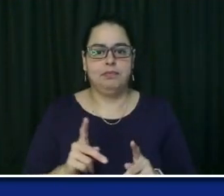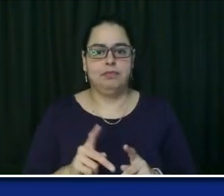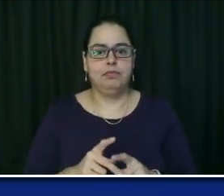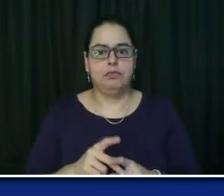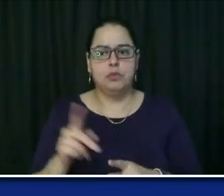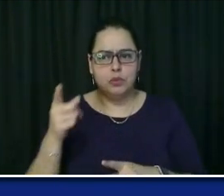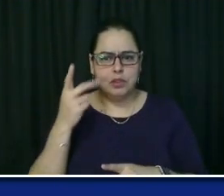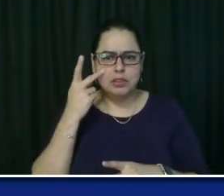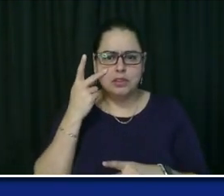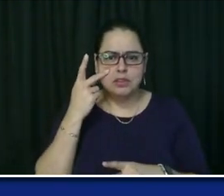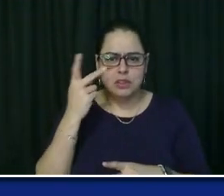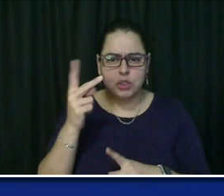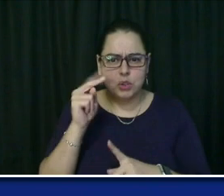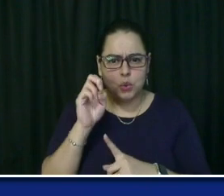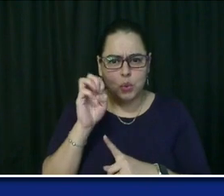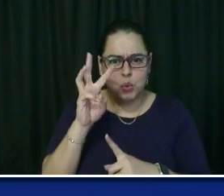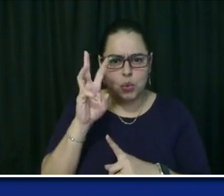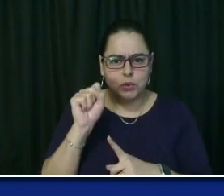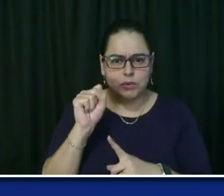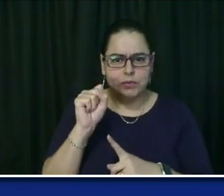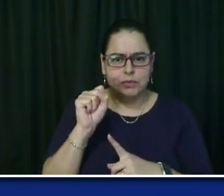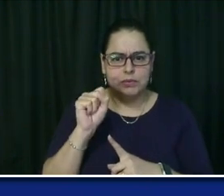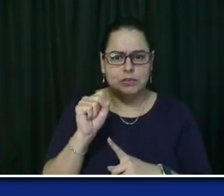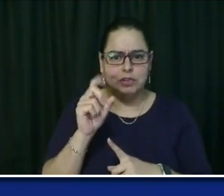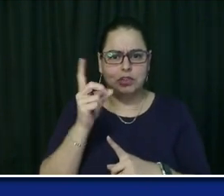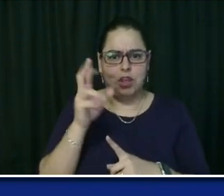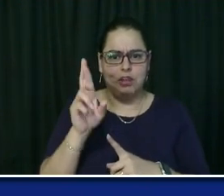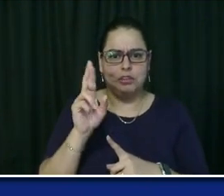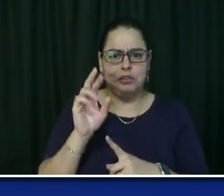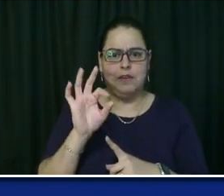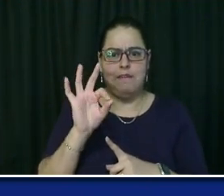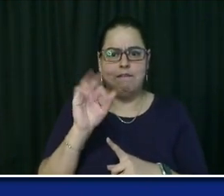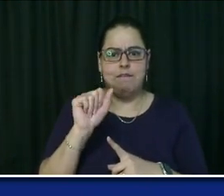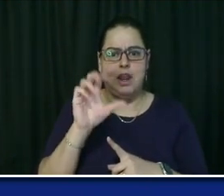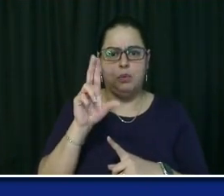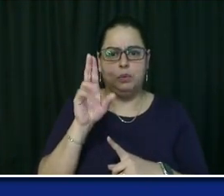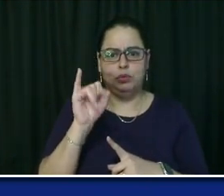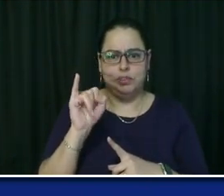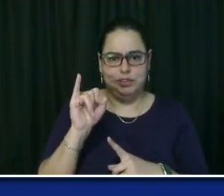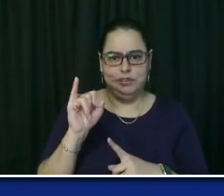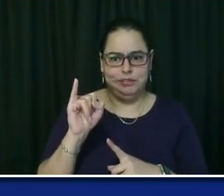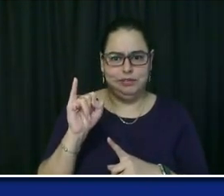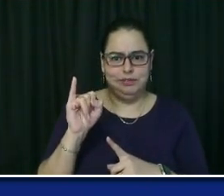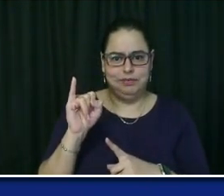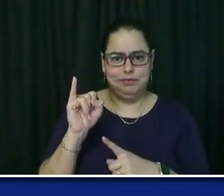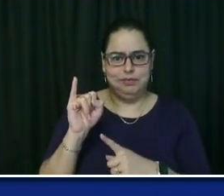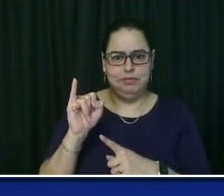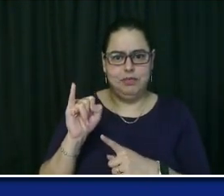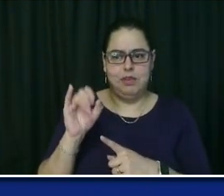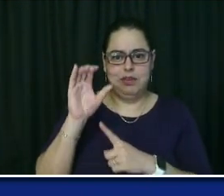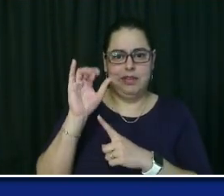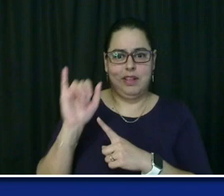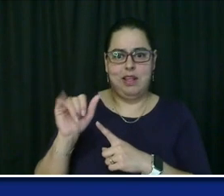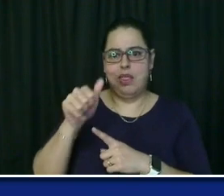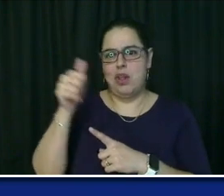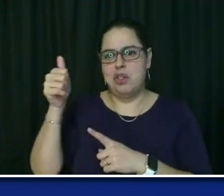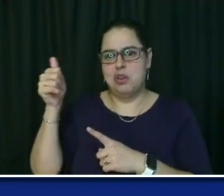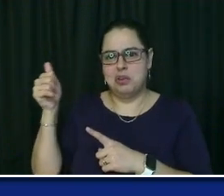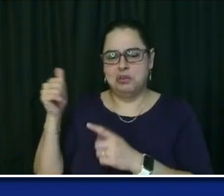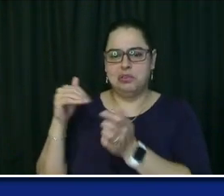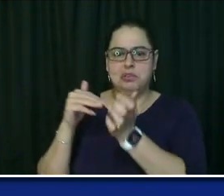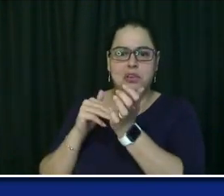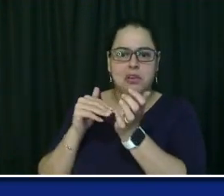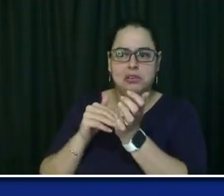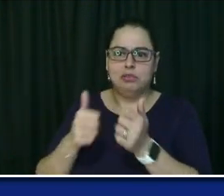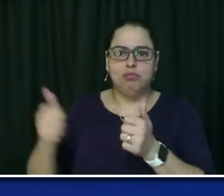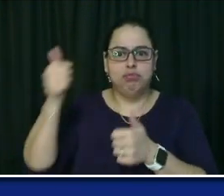other individuals that have been on national television, they always talk about the amount of testing being an essential element in knowing what the